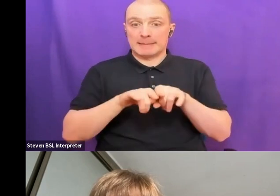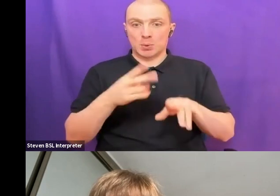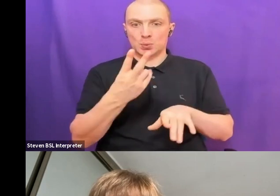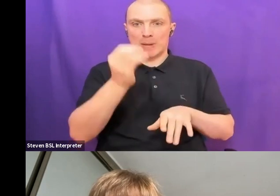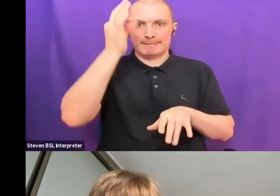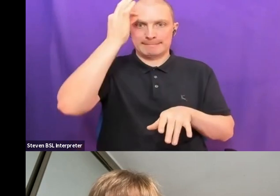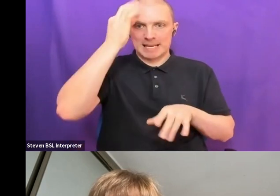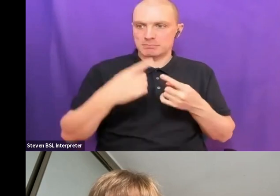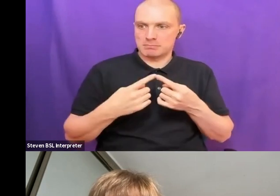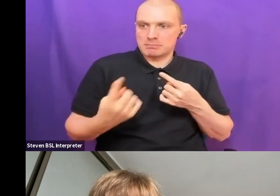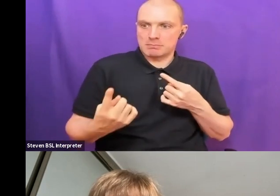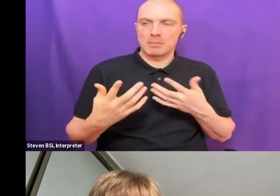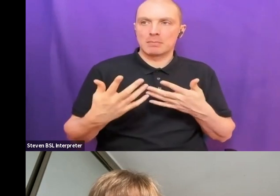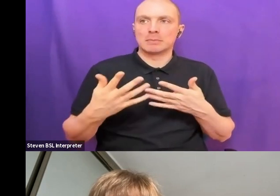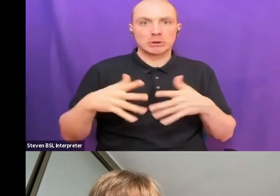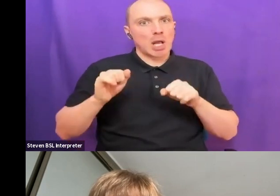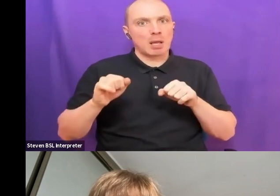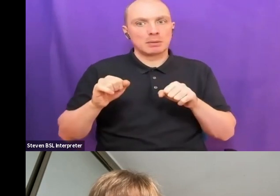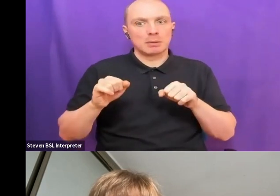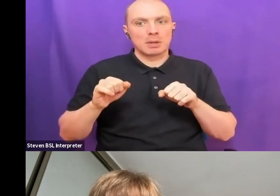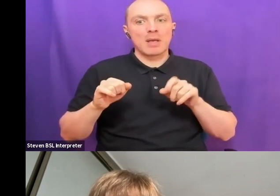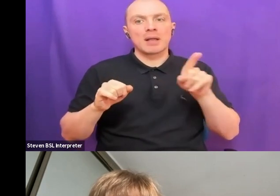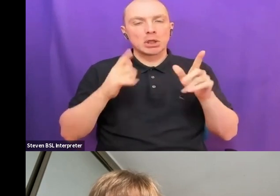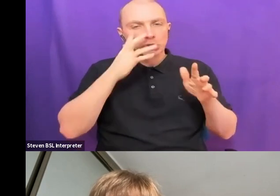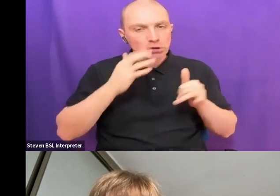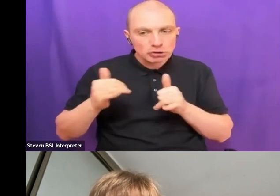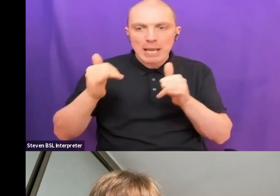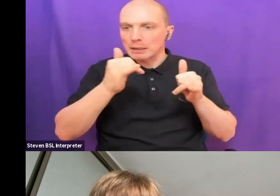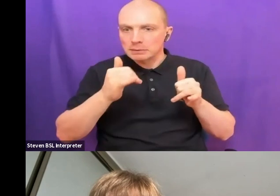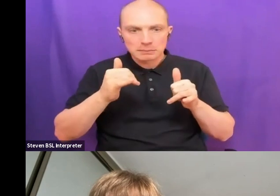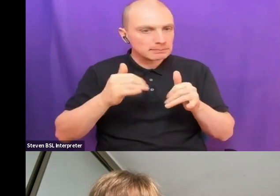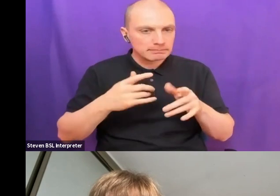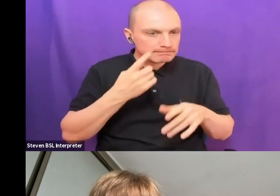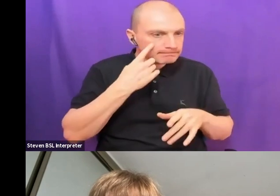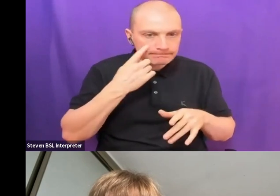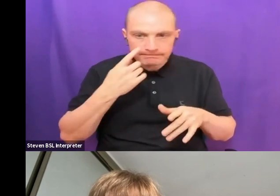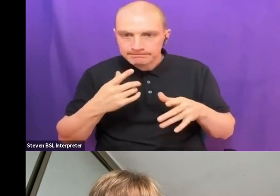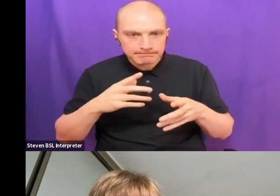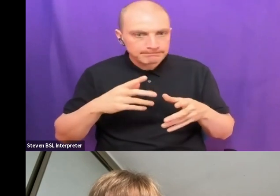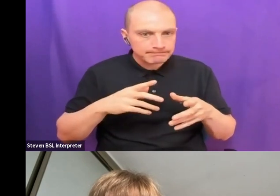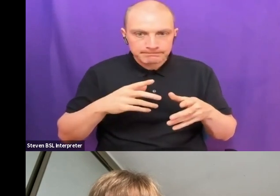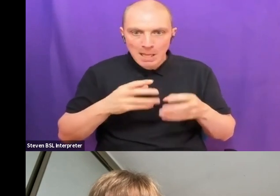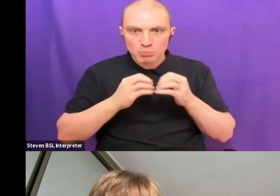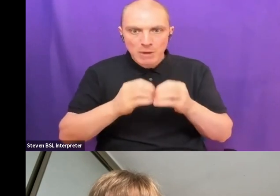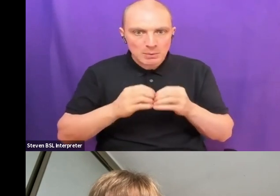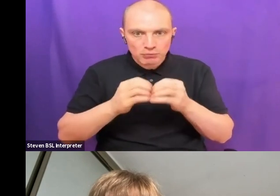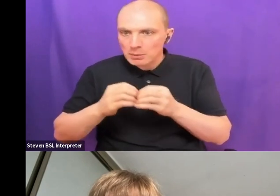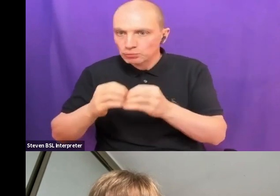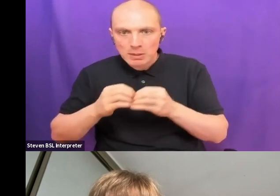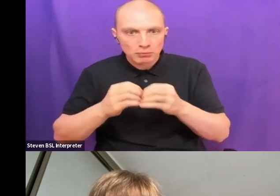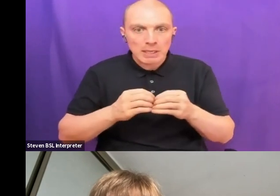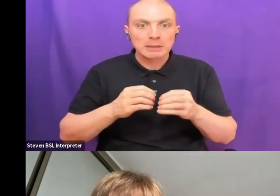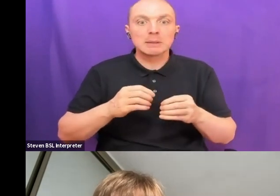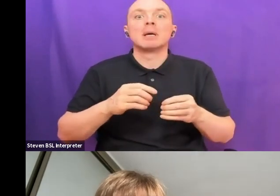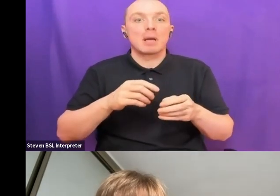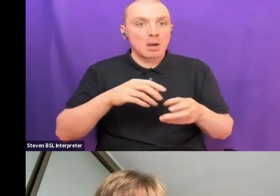having run their pilots, is that it would be really good if we could use the pilots and the learning from the pilots to develop a